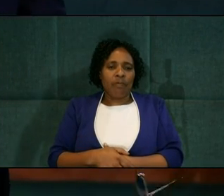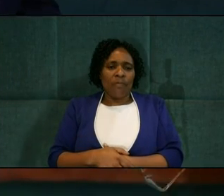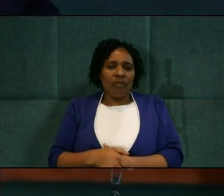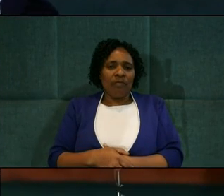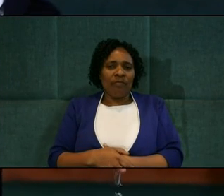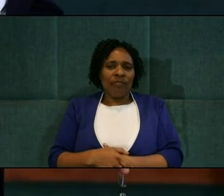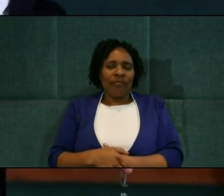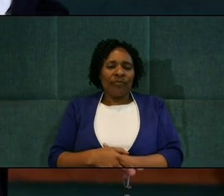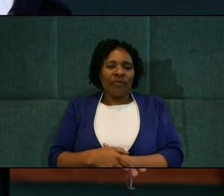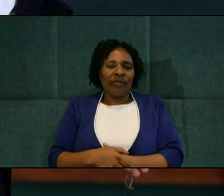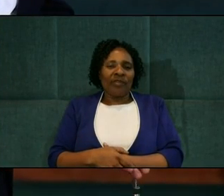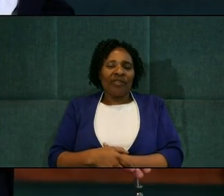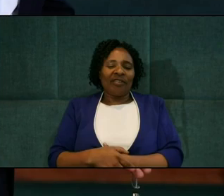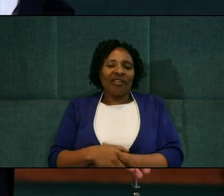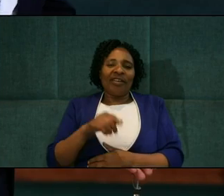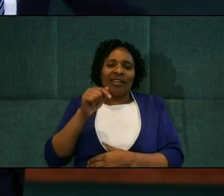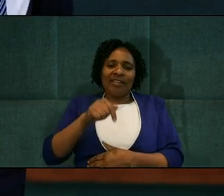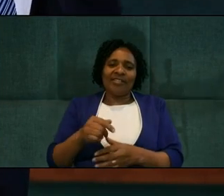The folks